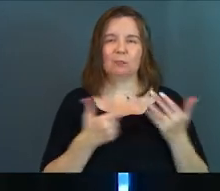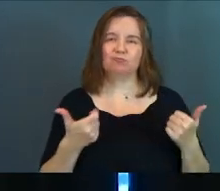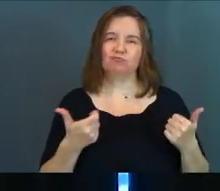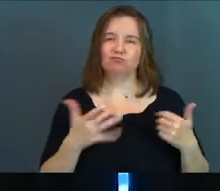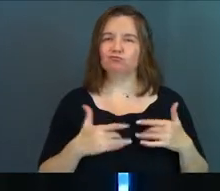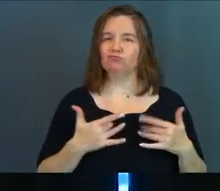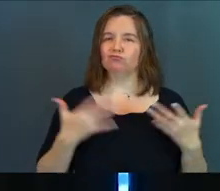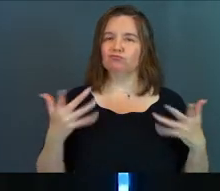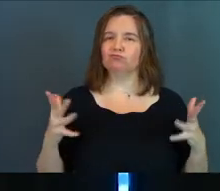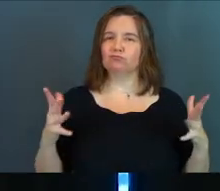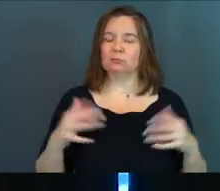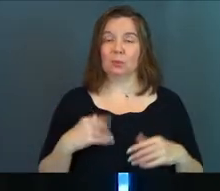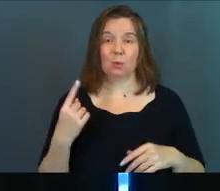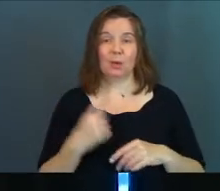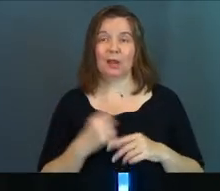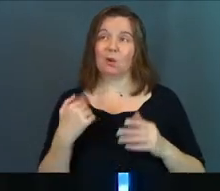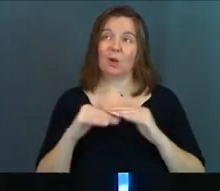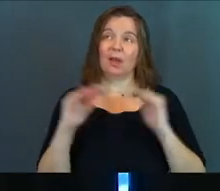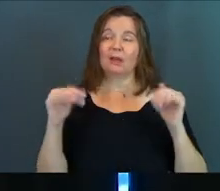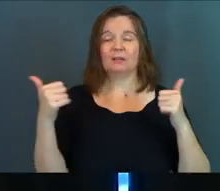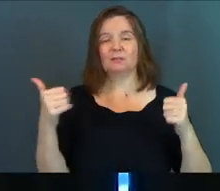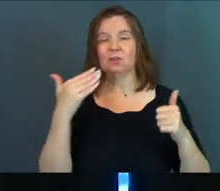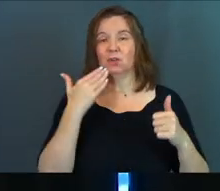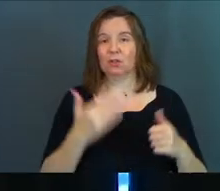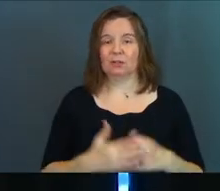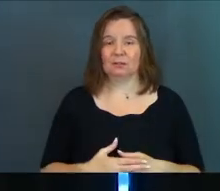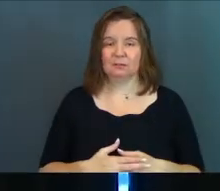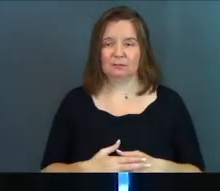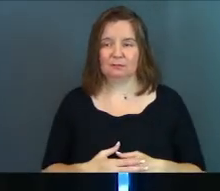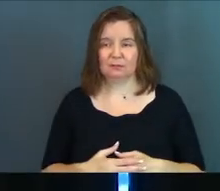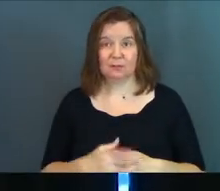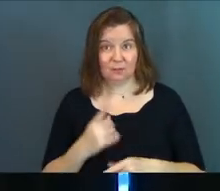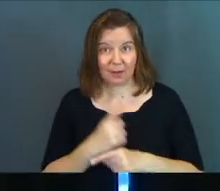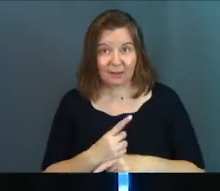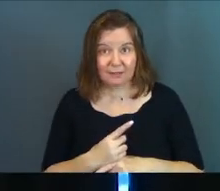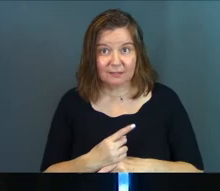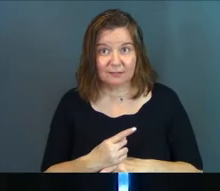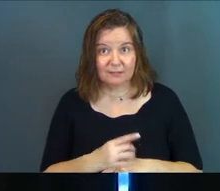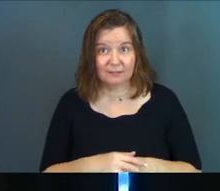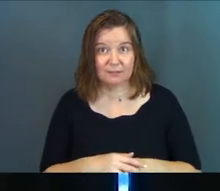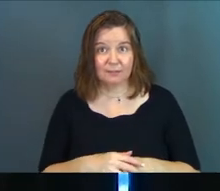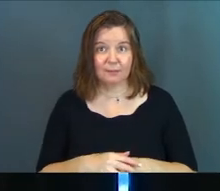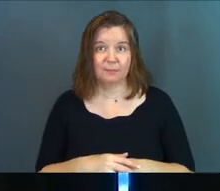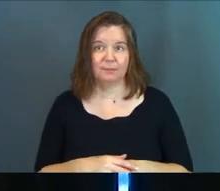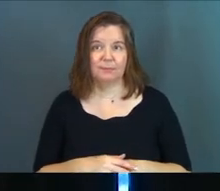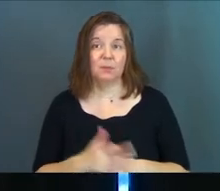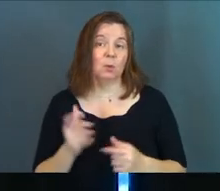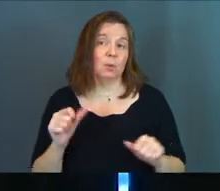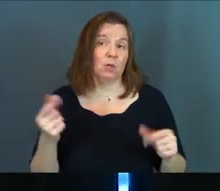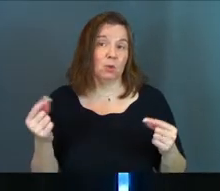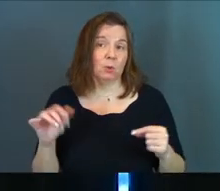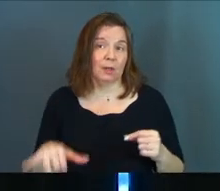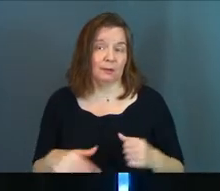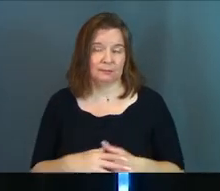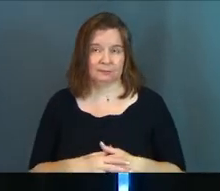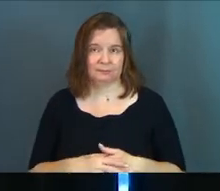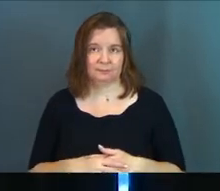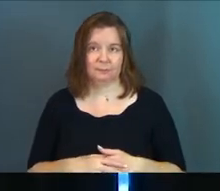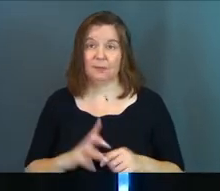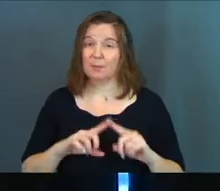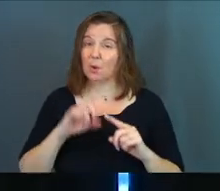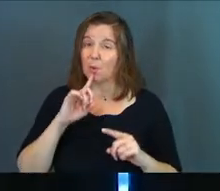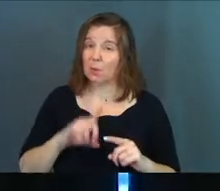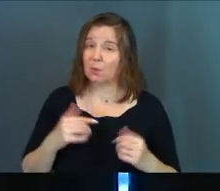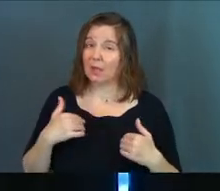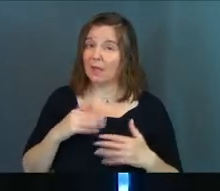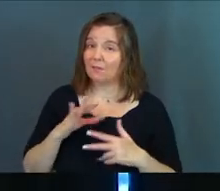good. One day I just get to go to heaven. It's going to be good. We're solid, right? We could do that. But